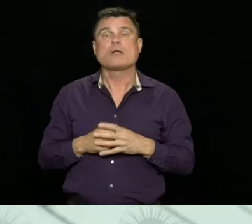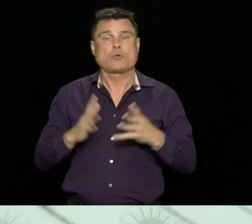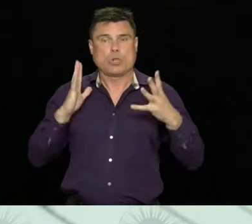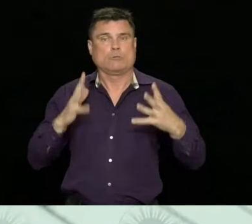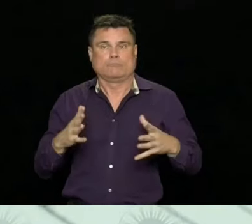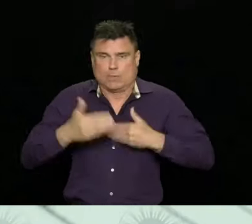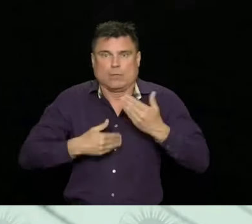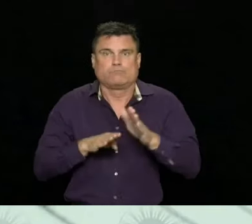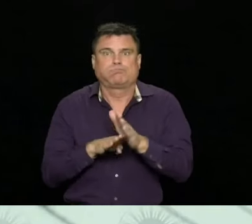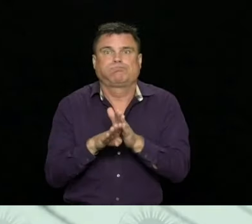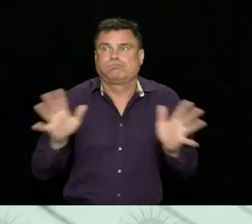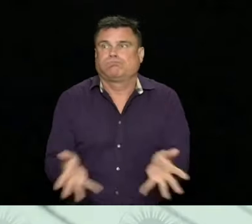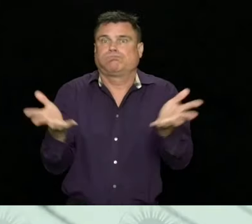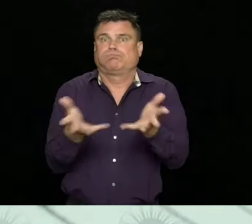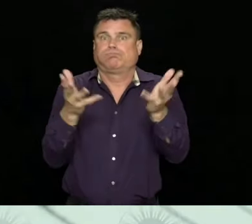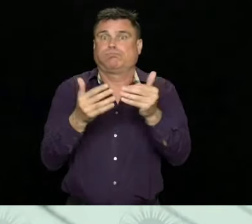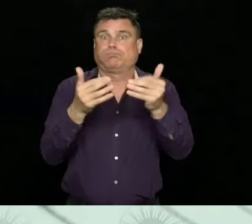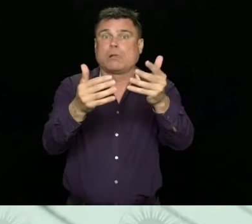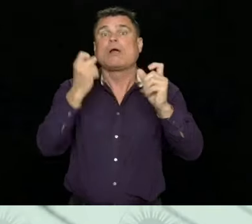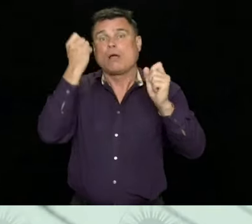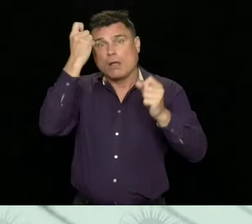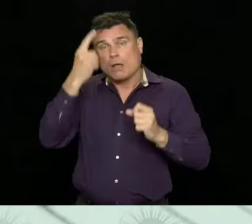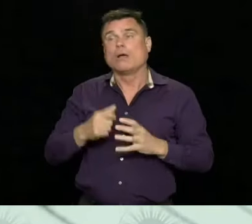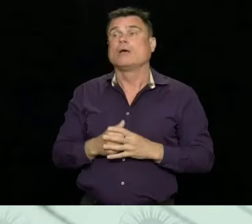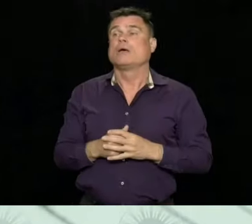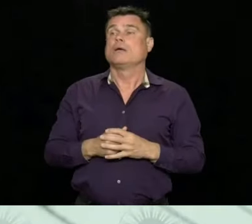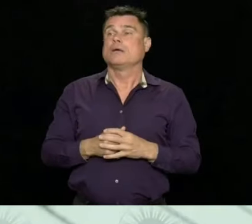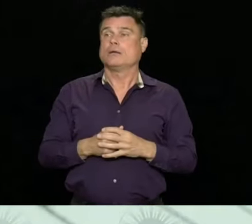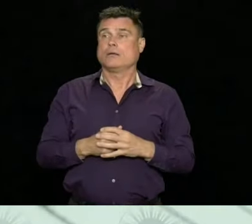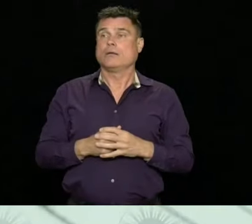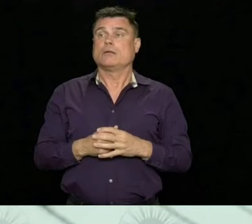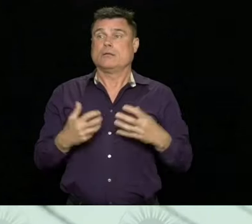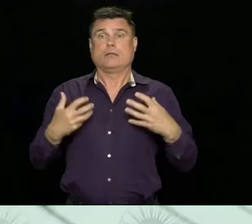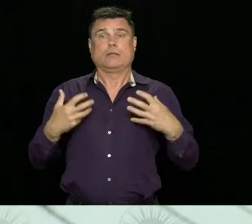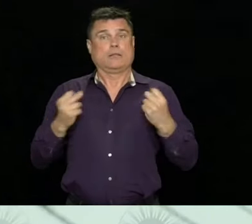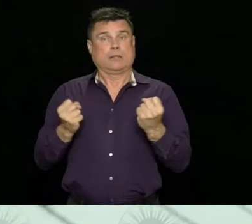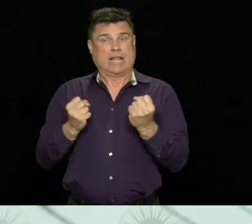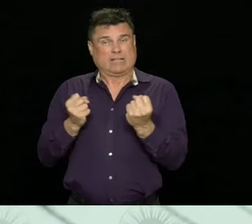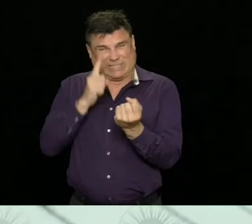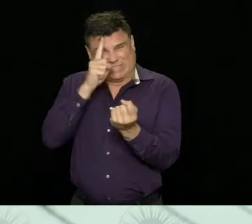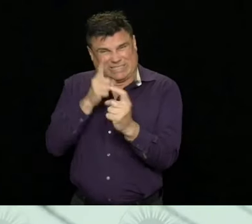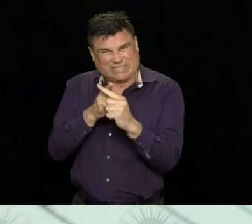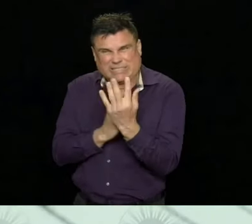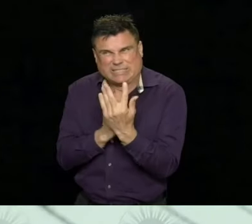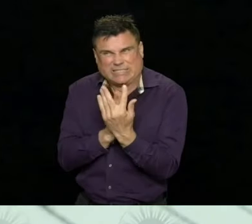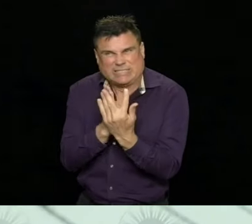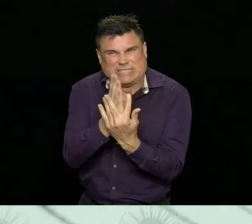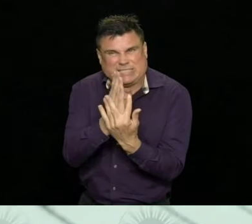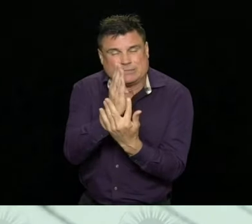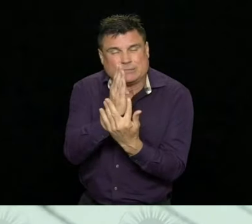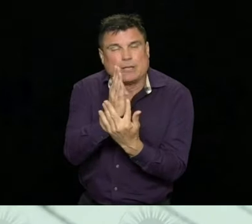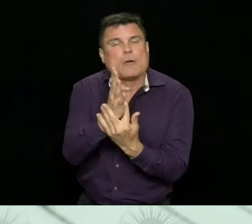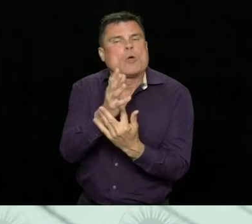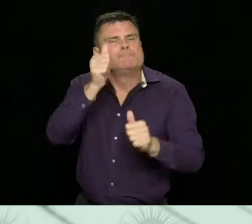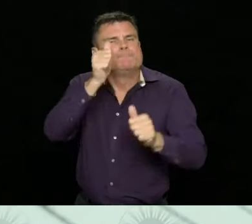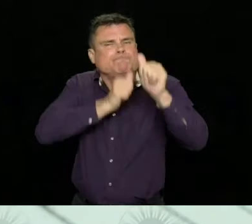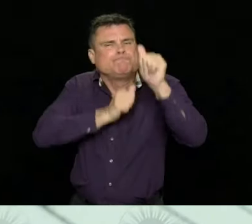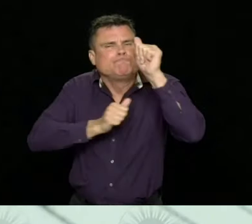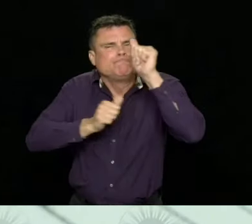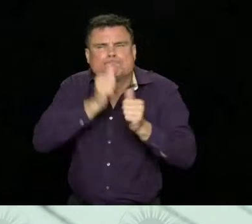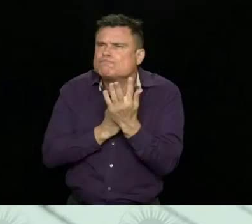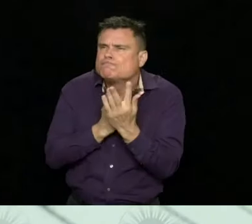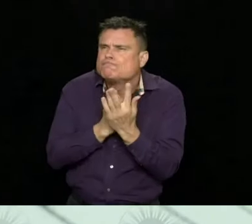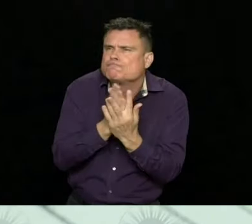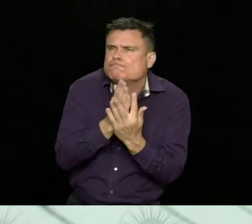restart isn't simply a matter of flipping off a switch. It is more like turning up the dial. And it's not a return